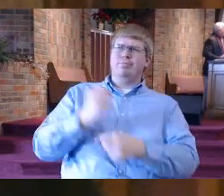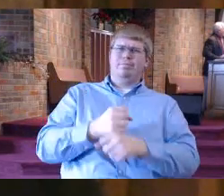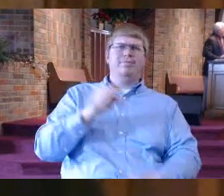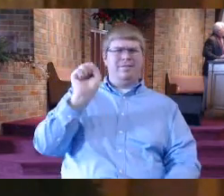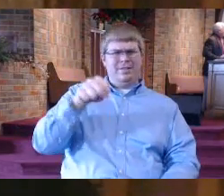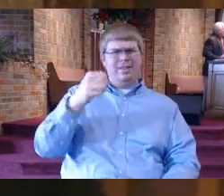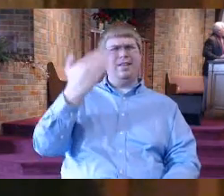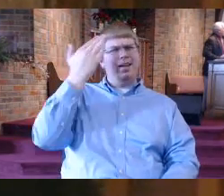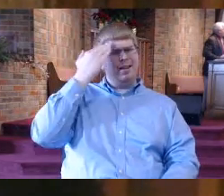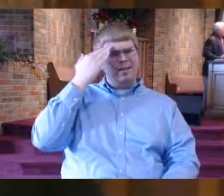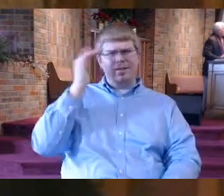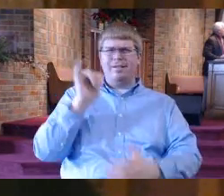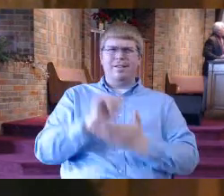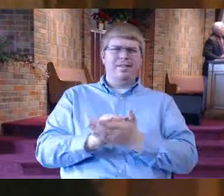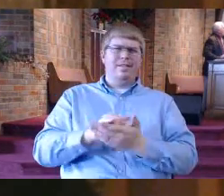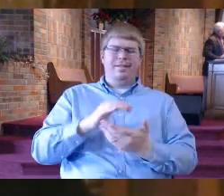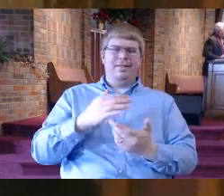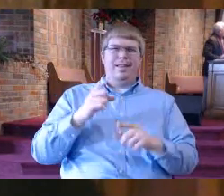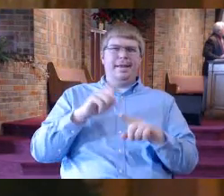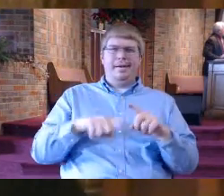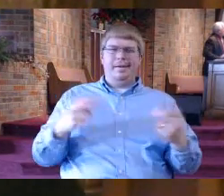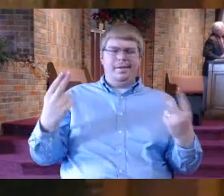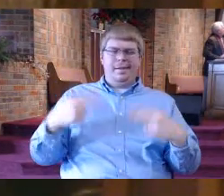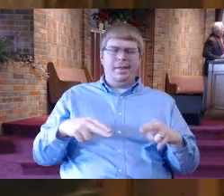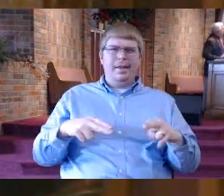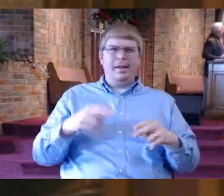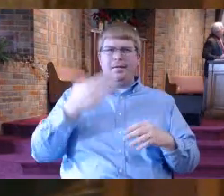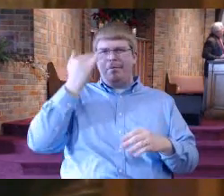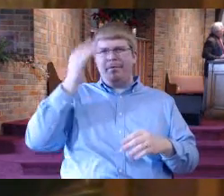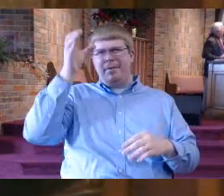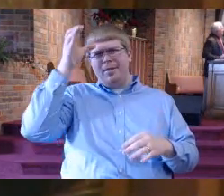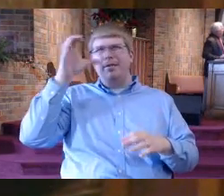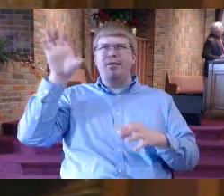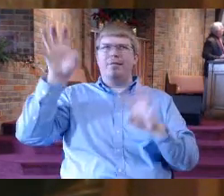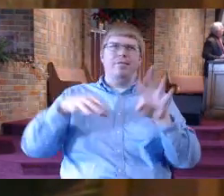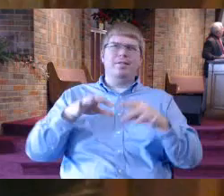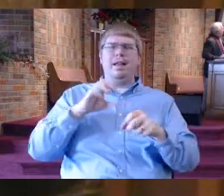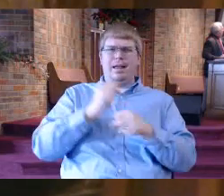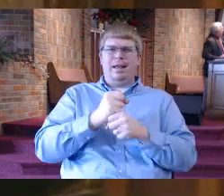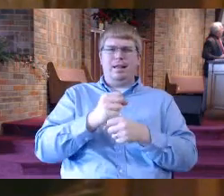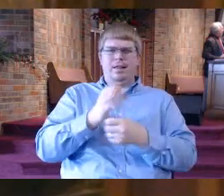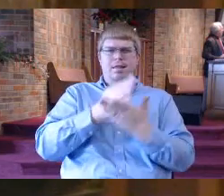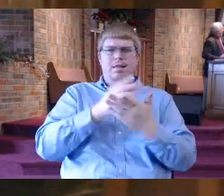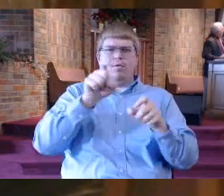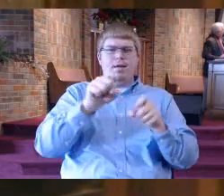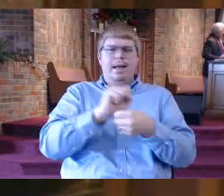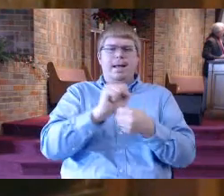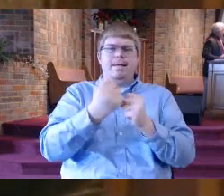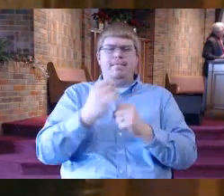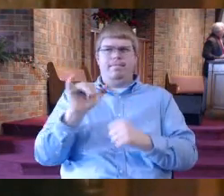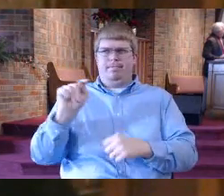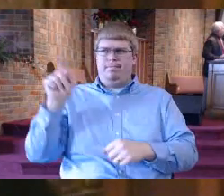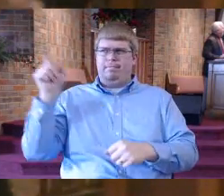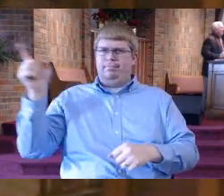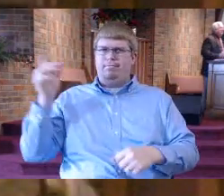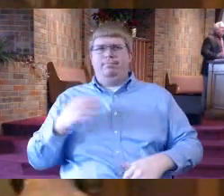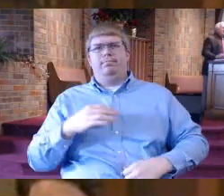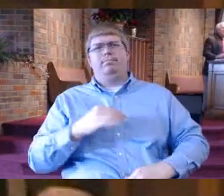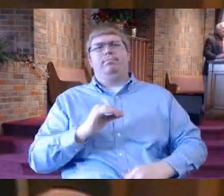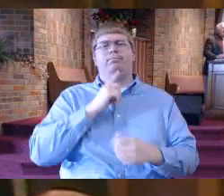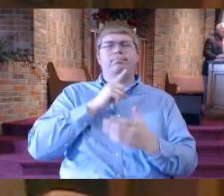come about by chance and accident. They know that that represents the action of a creator.